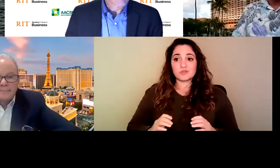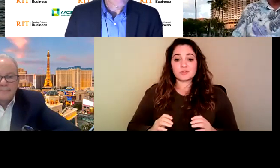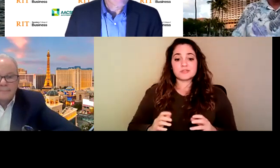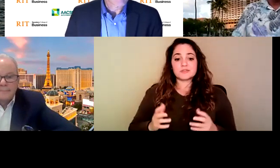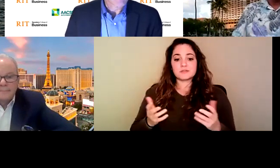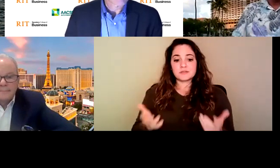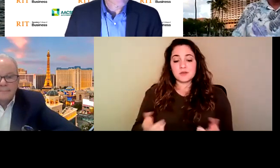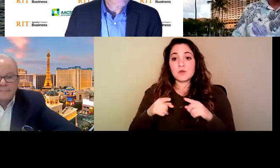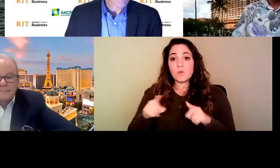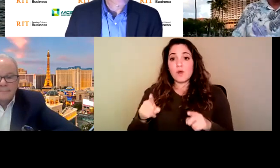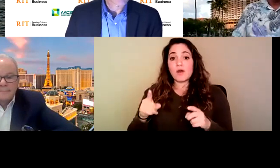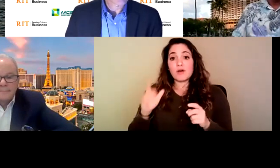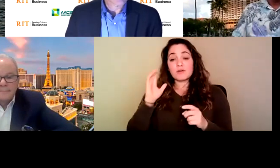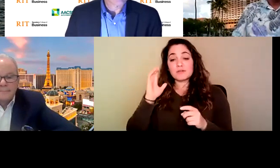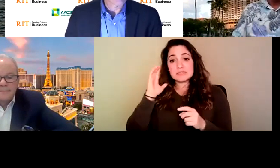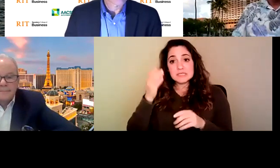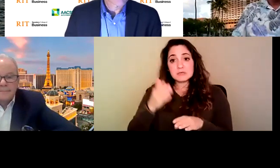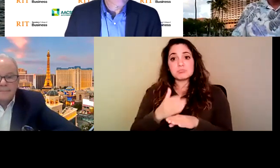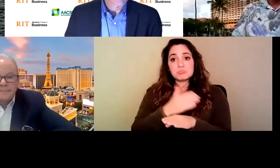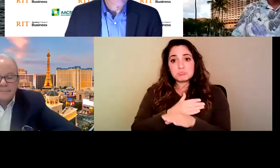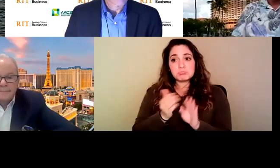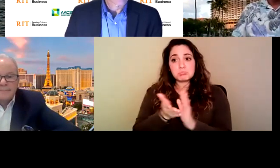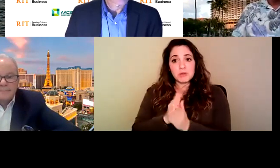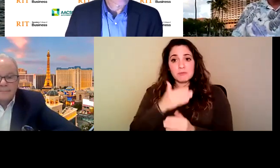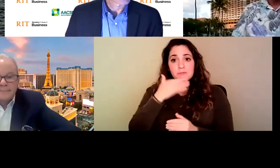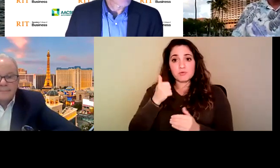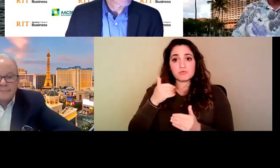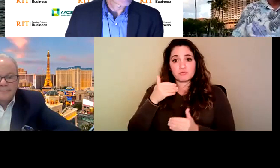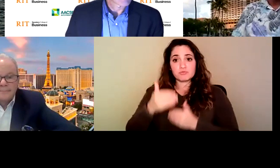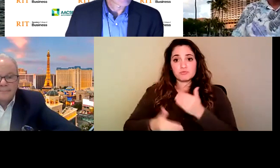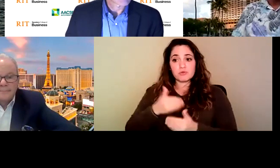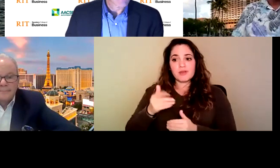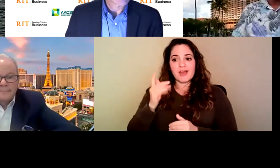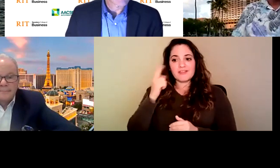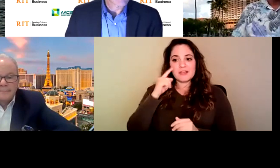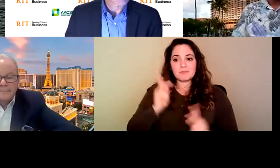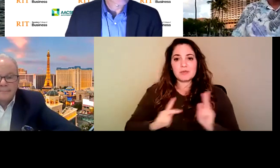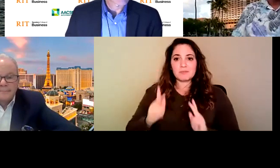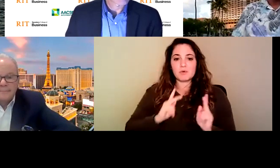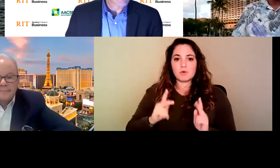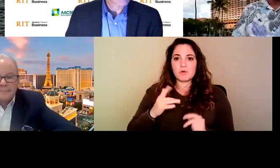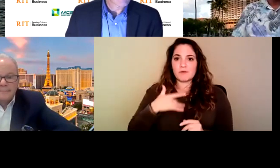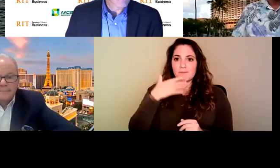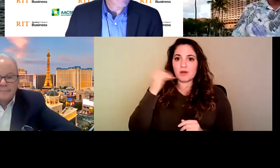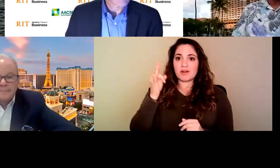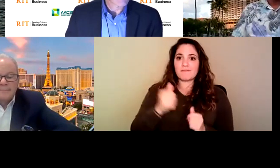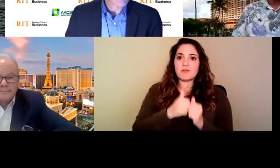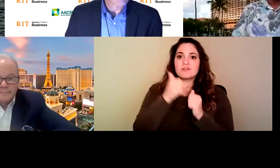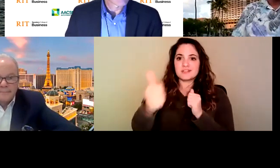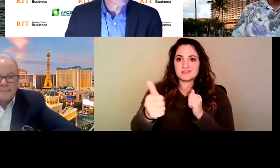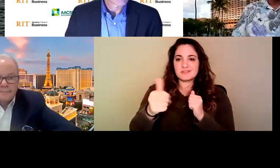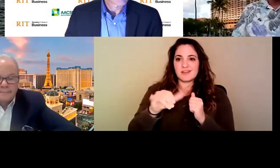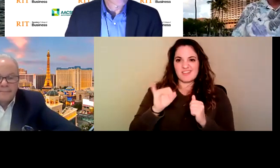things seem to be getting better and be safer, will still feel much better knowing that there is that distance and those safety